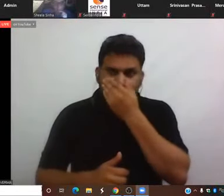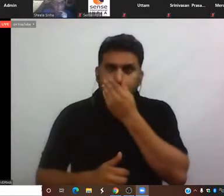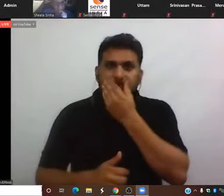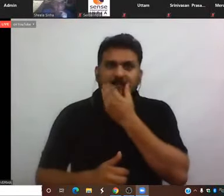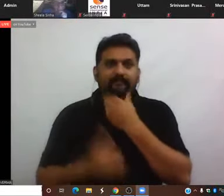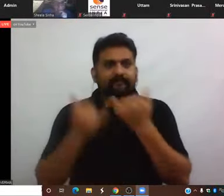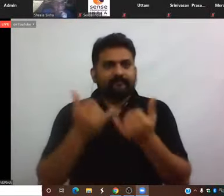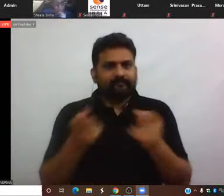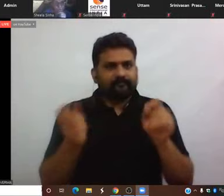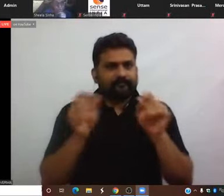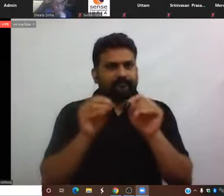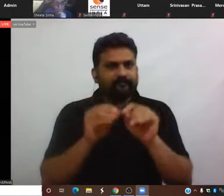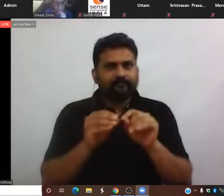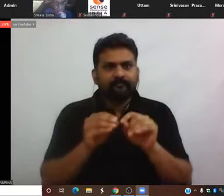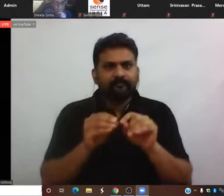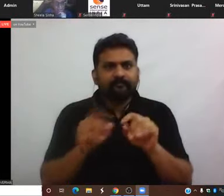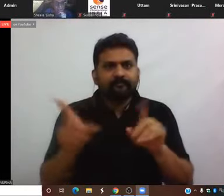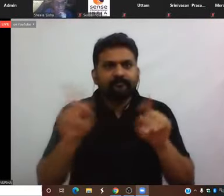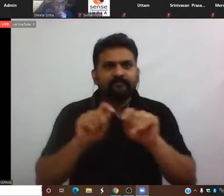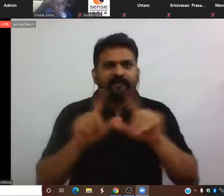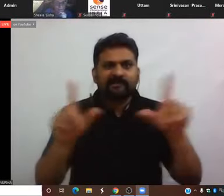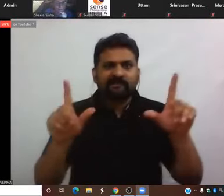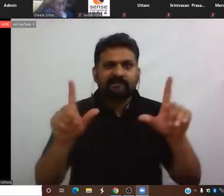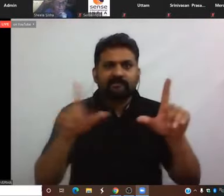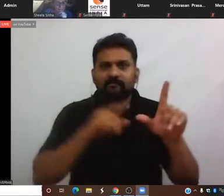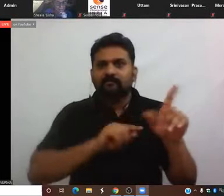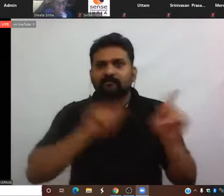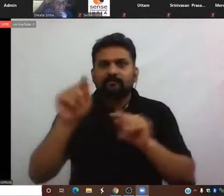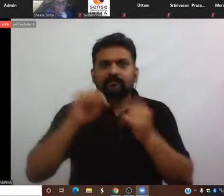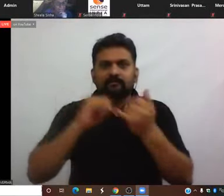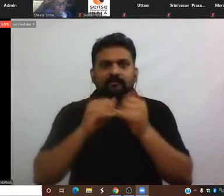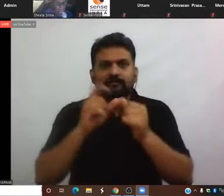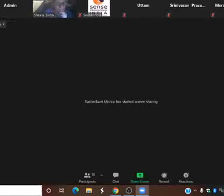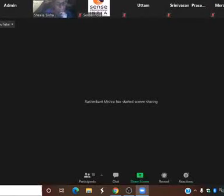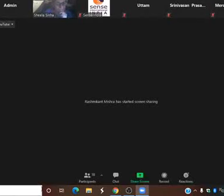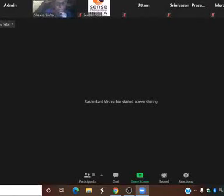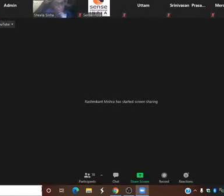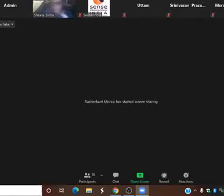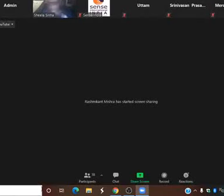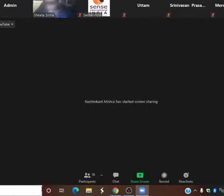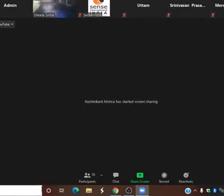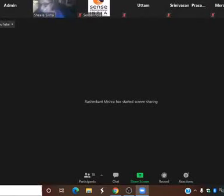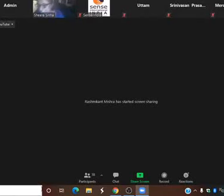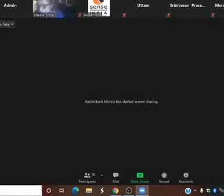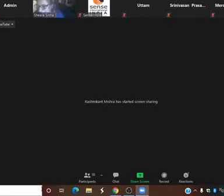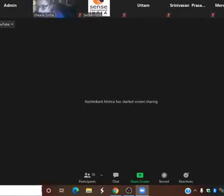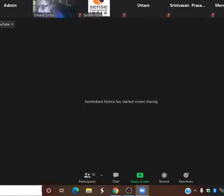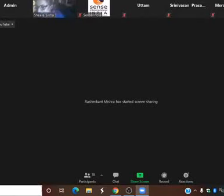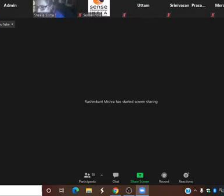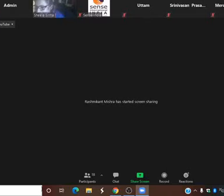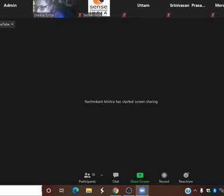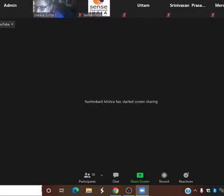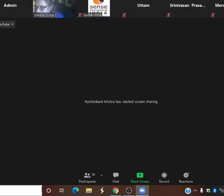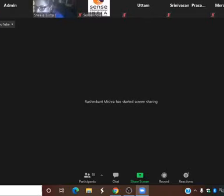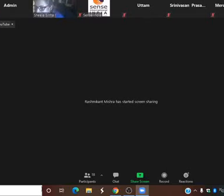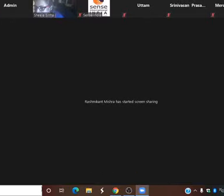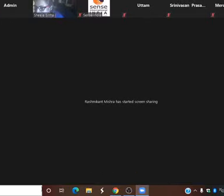Again, we have gone to Sachin's this thing. This time it happened after a long